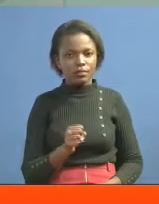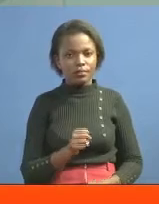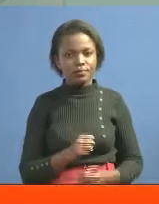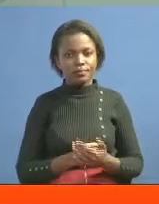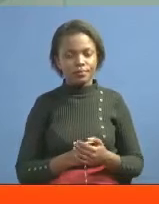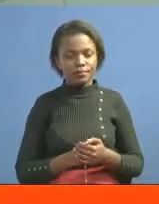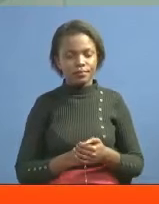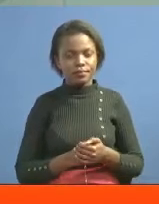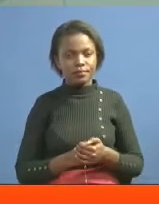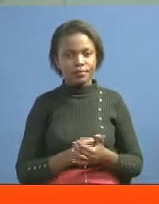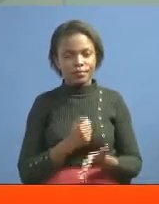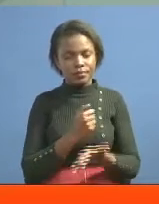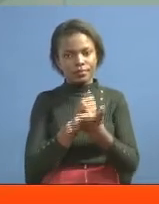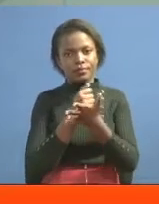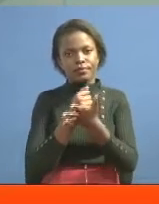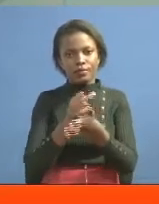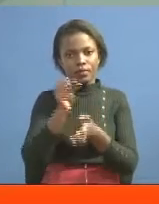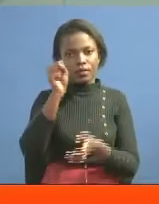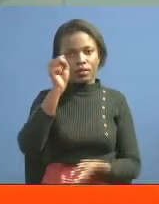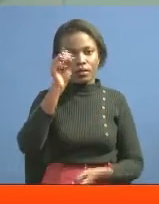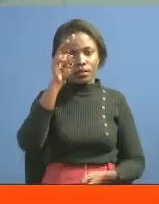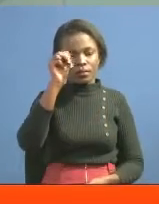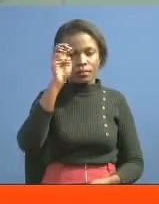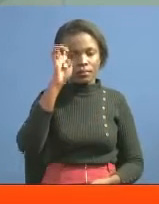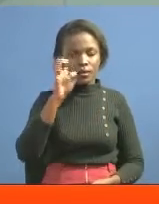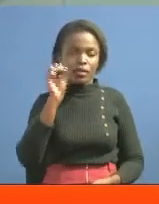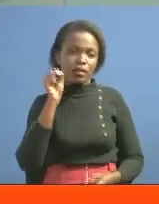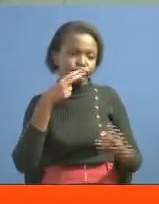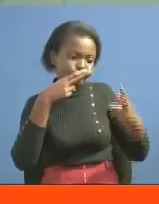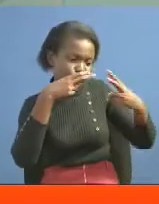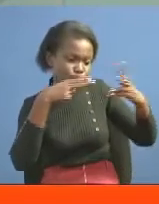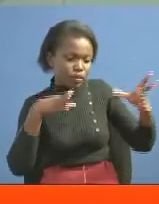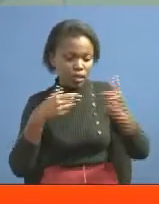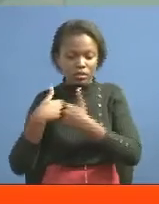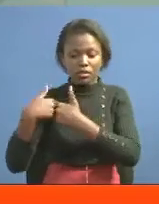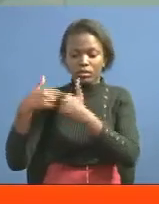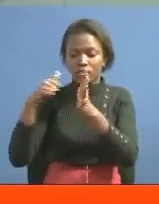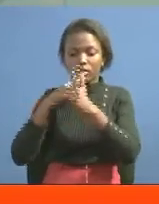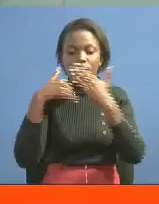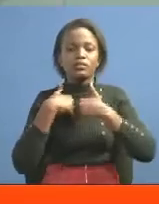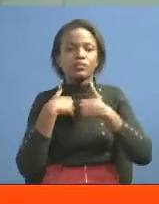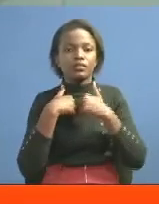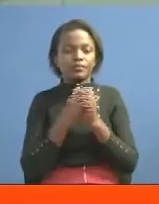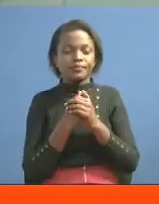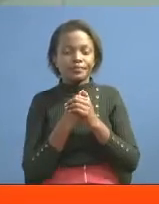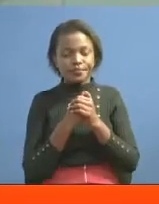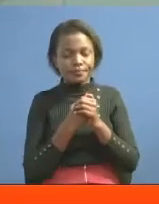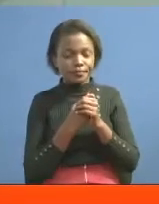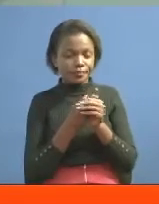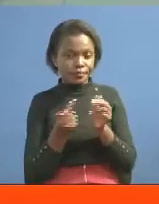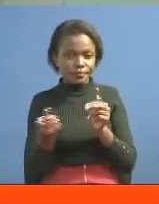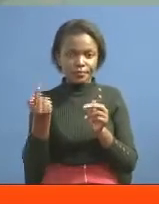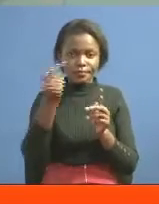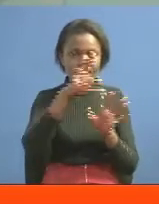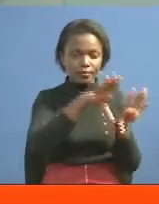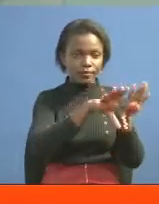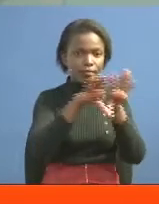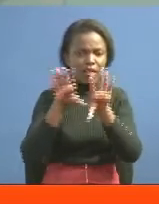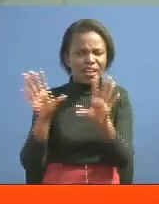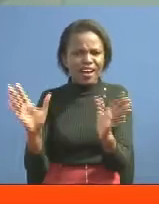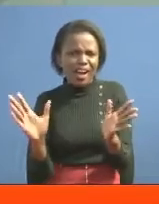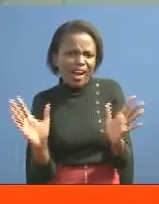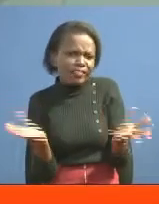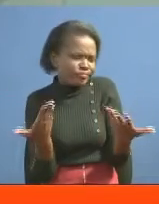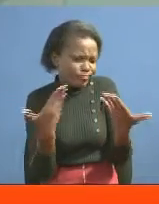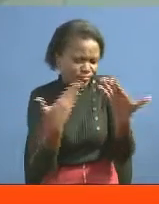them, SMEs navigate through the challenges that they face. So this is from inception to coming to market and how to interact